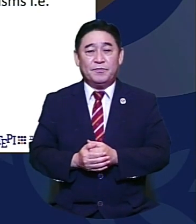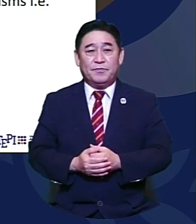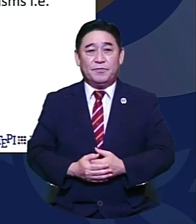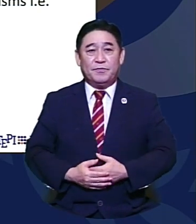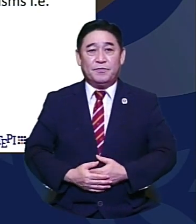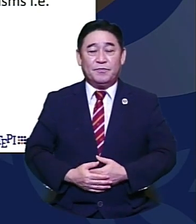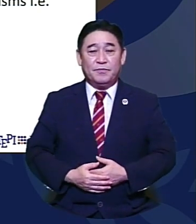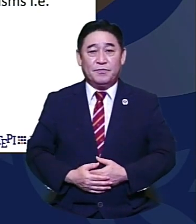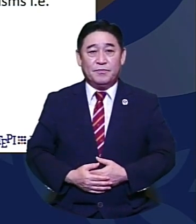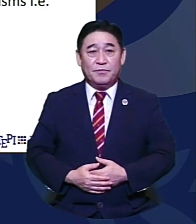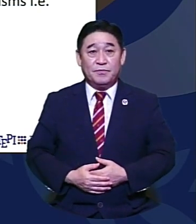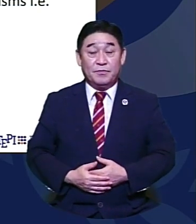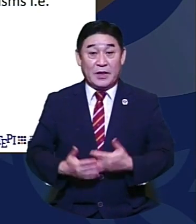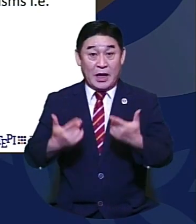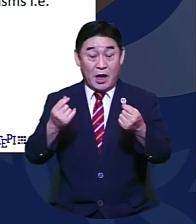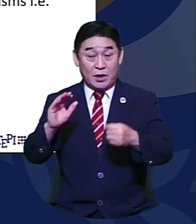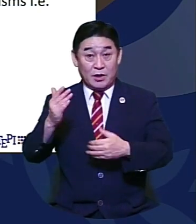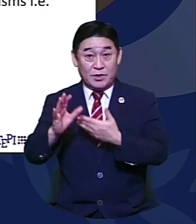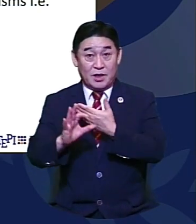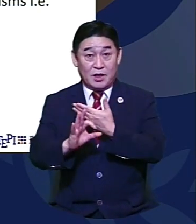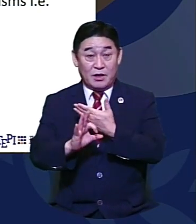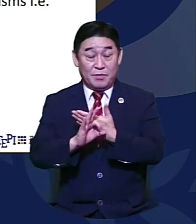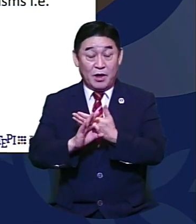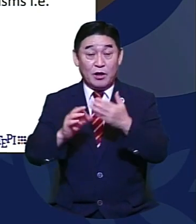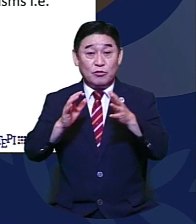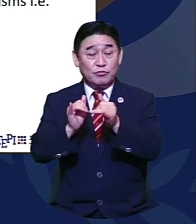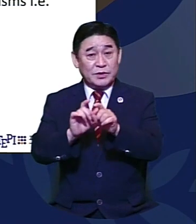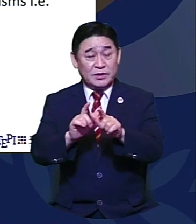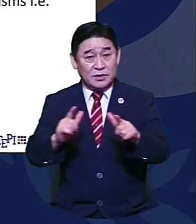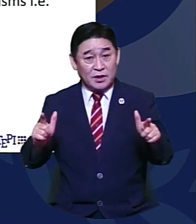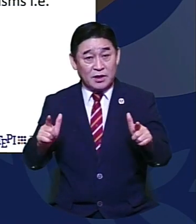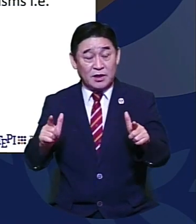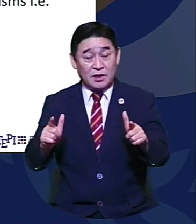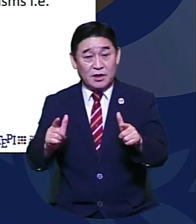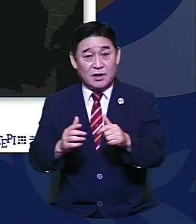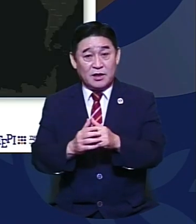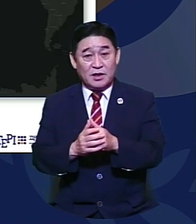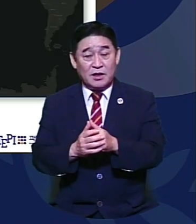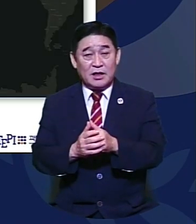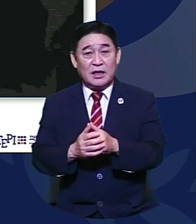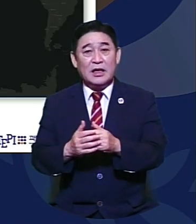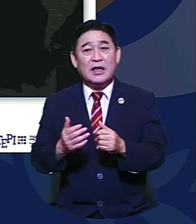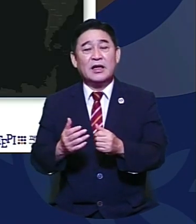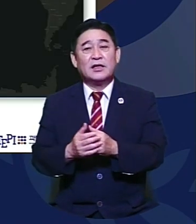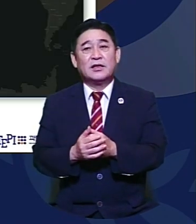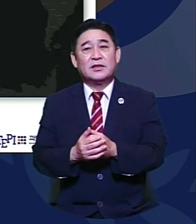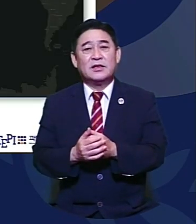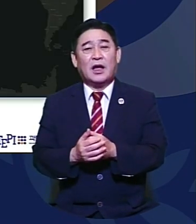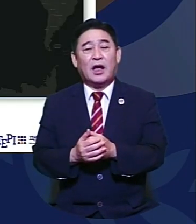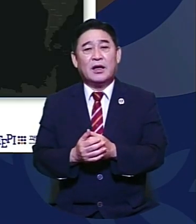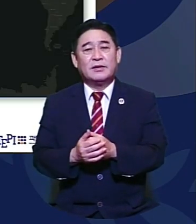the negative impact to the people who are living in the developing countries.